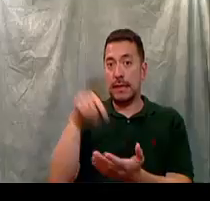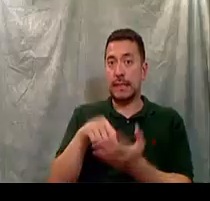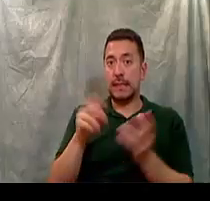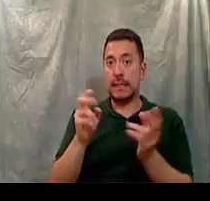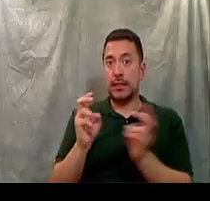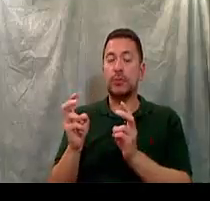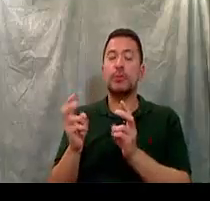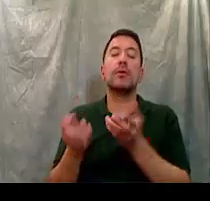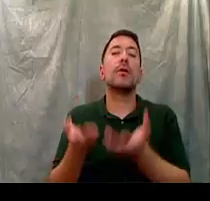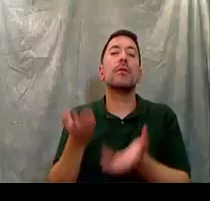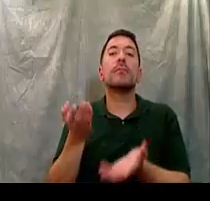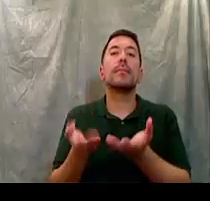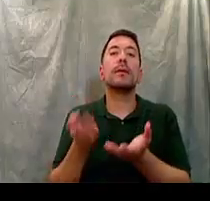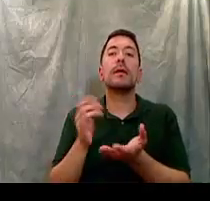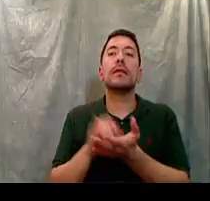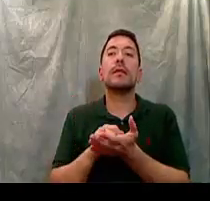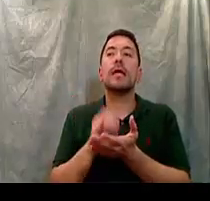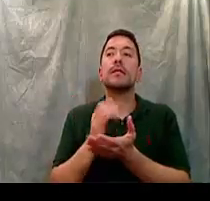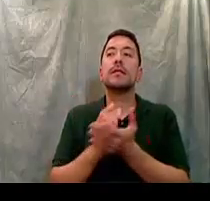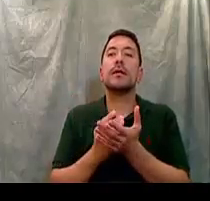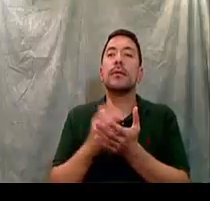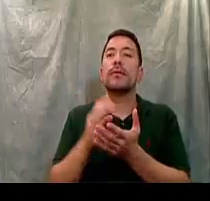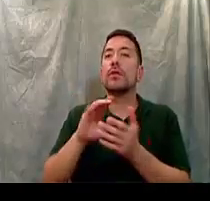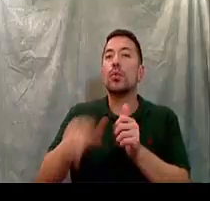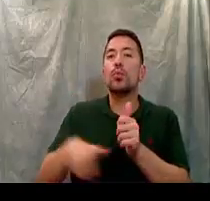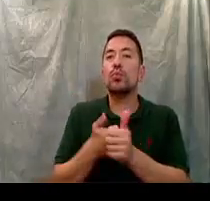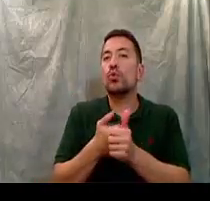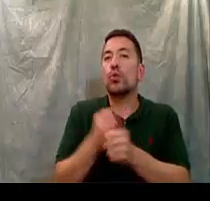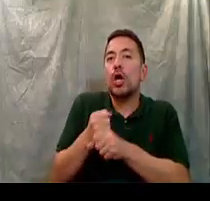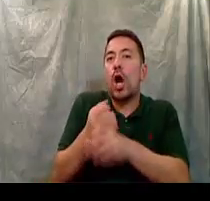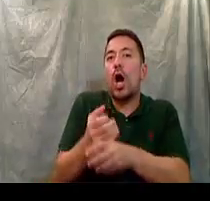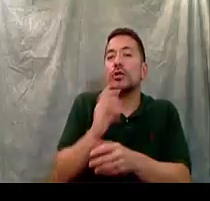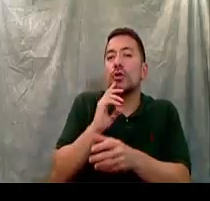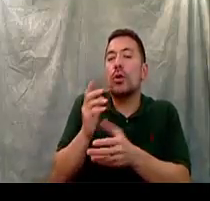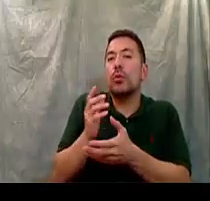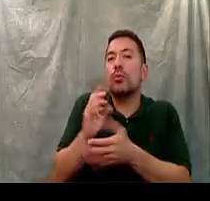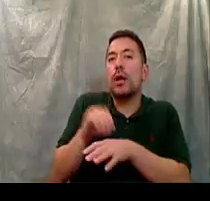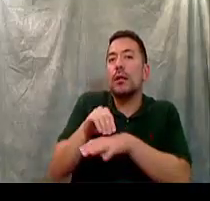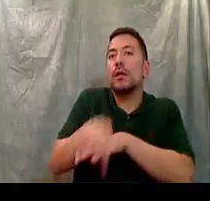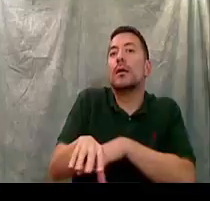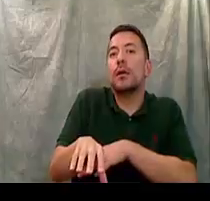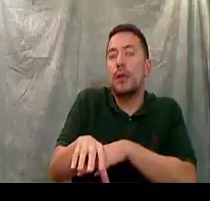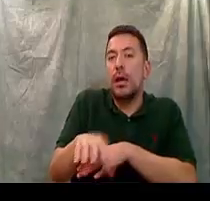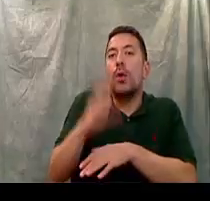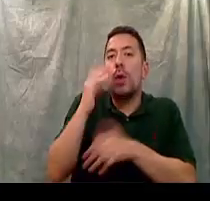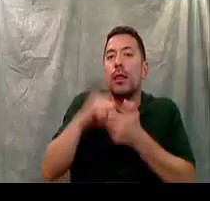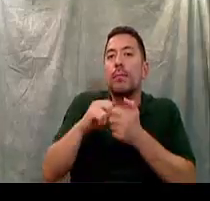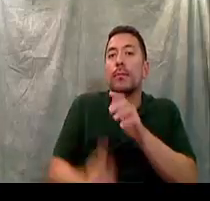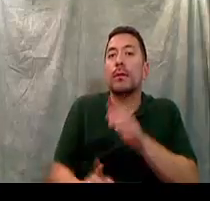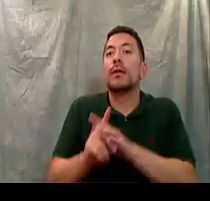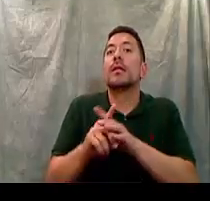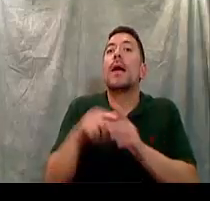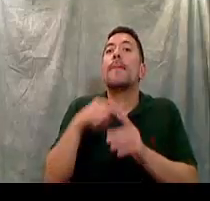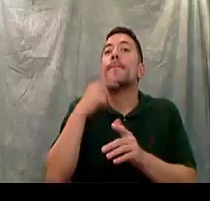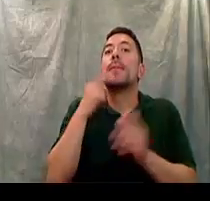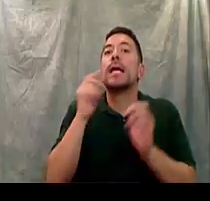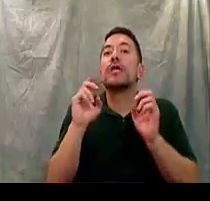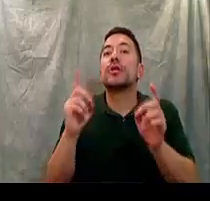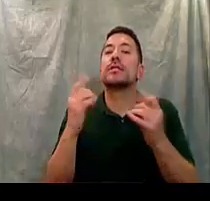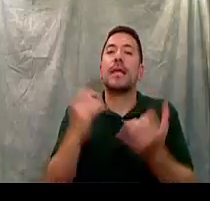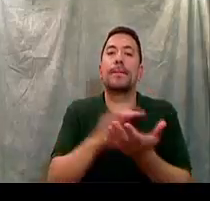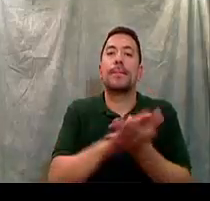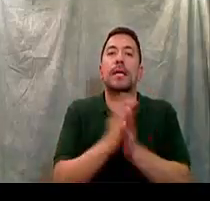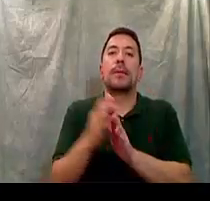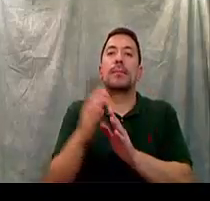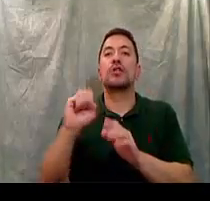serve as some of the root causes or contributors as to why this issue has emerged in public education and has now become a